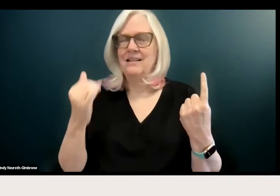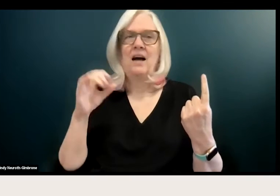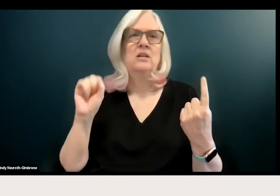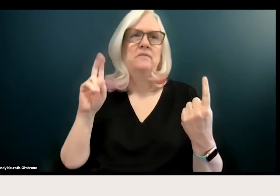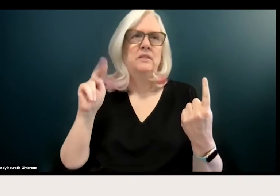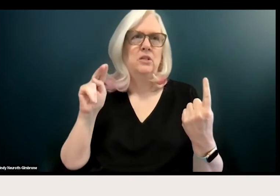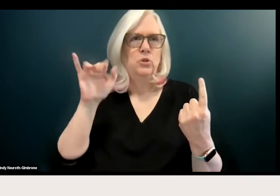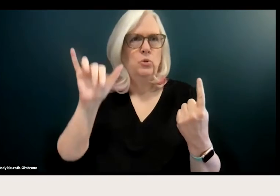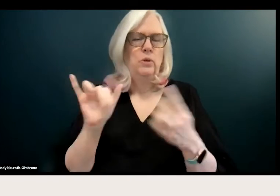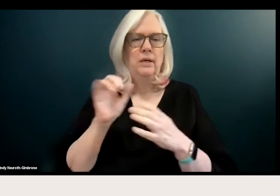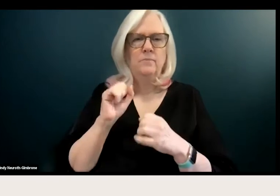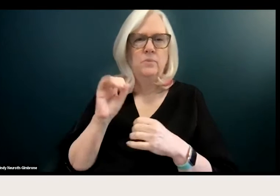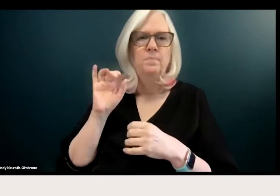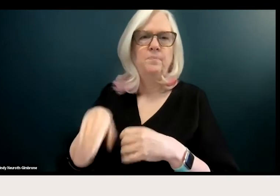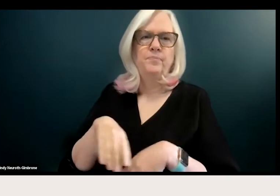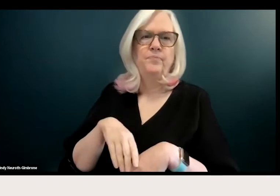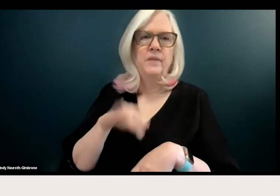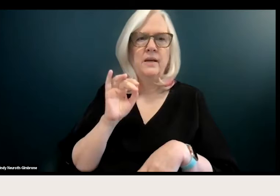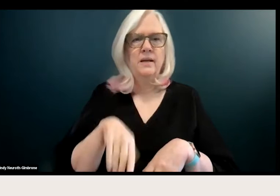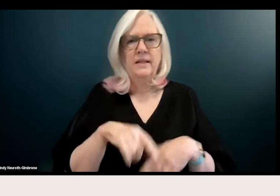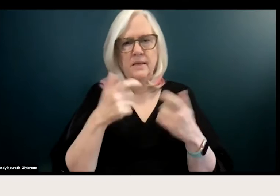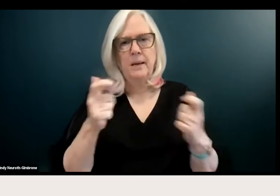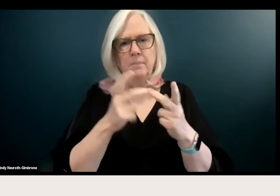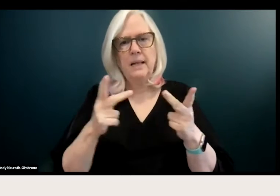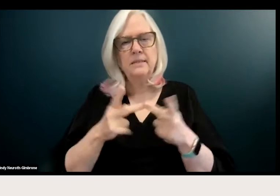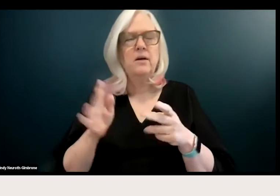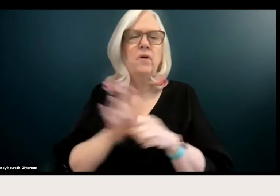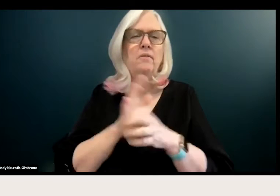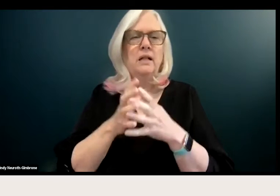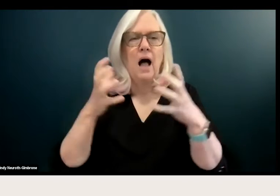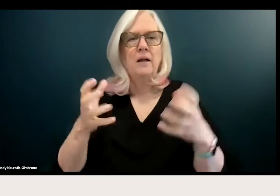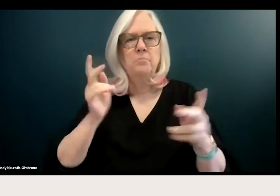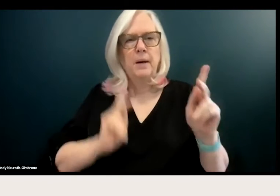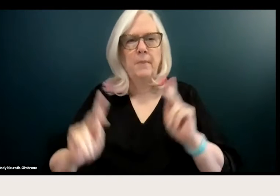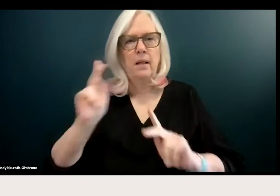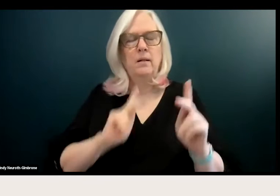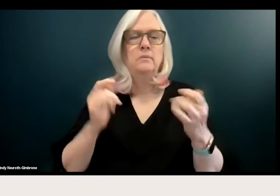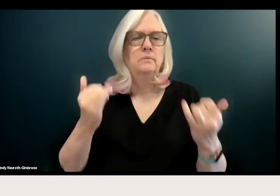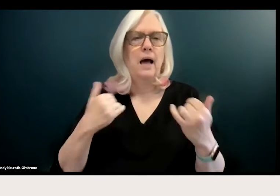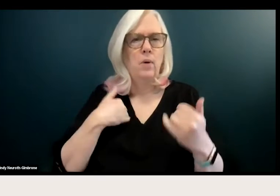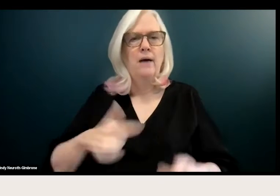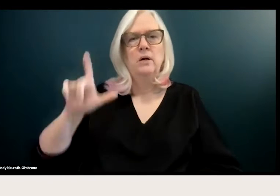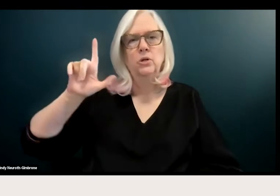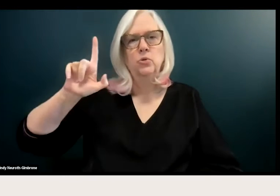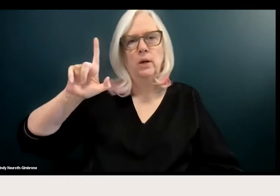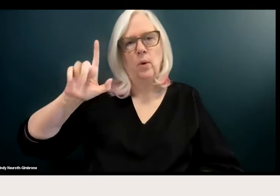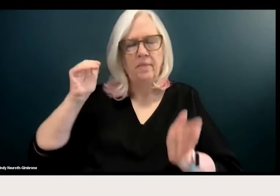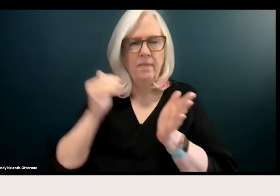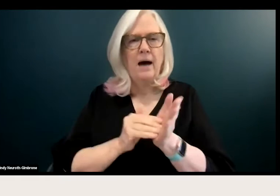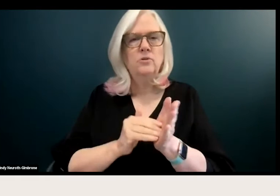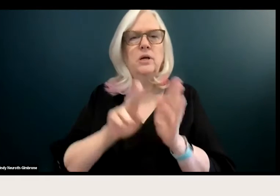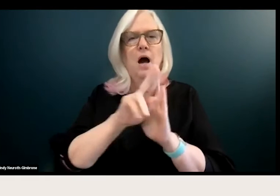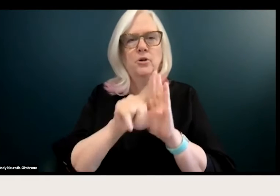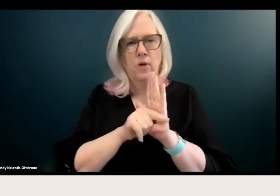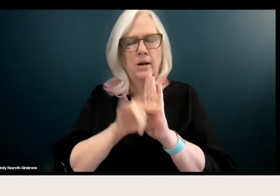right. So it's a big place full of a lot of people. We currently have actually about 21,000 undergraduates, and that kind of